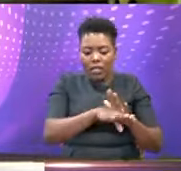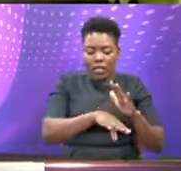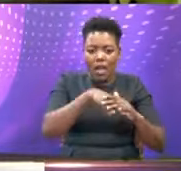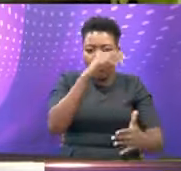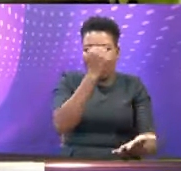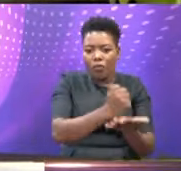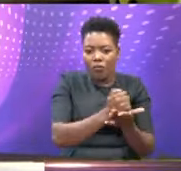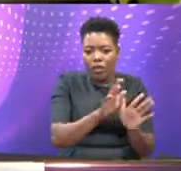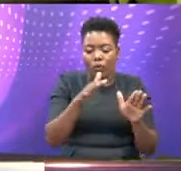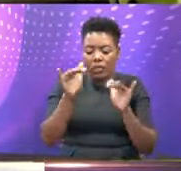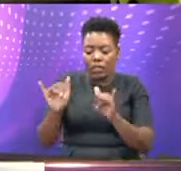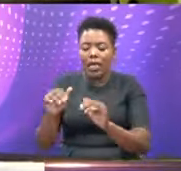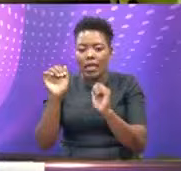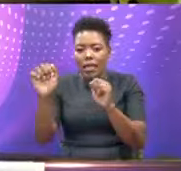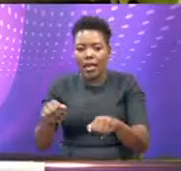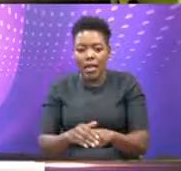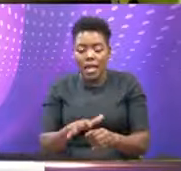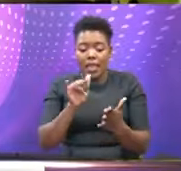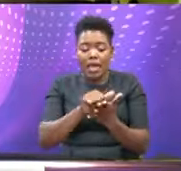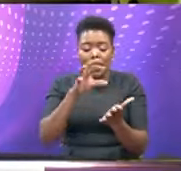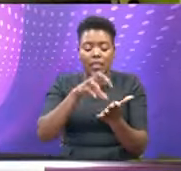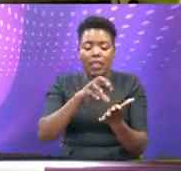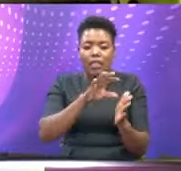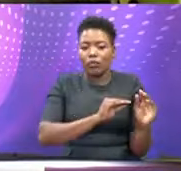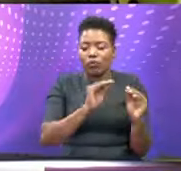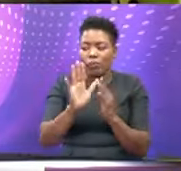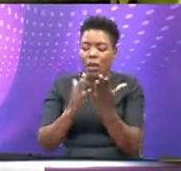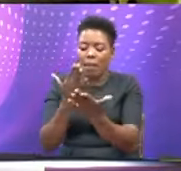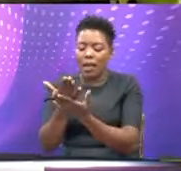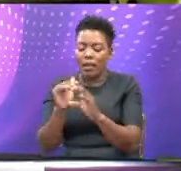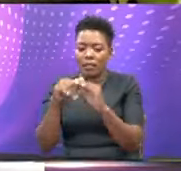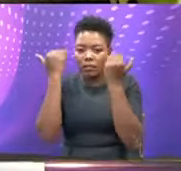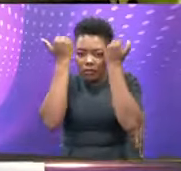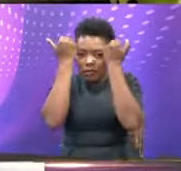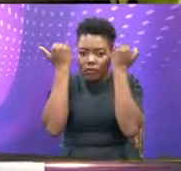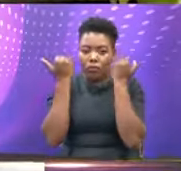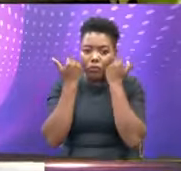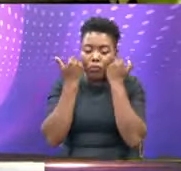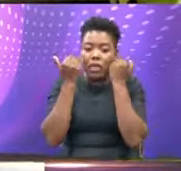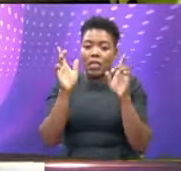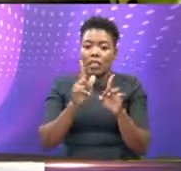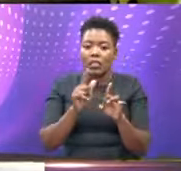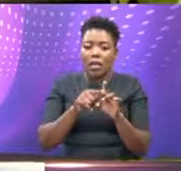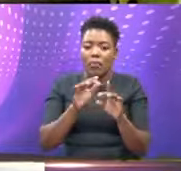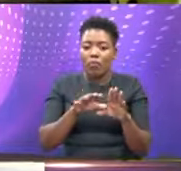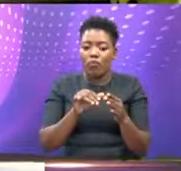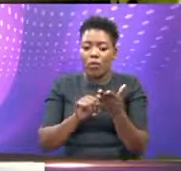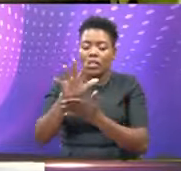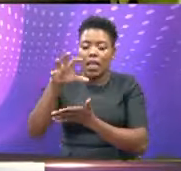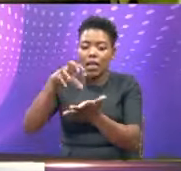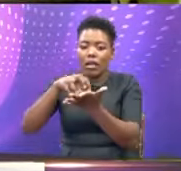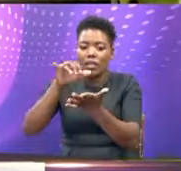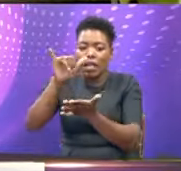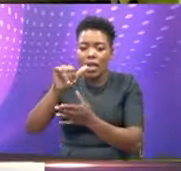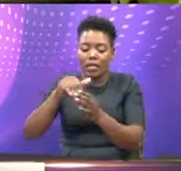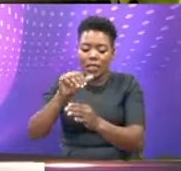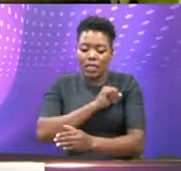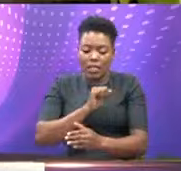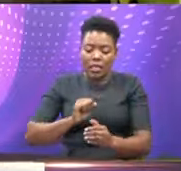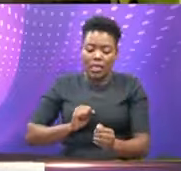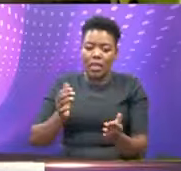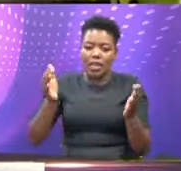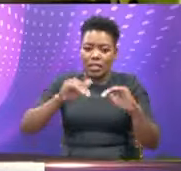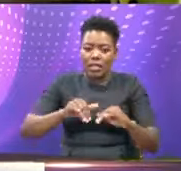apisi. Bura ma kamae ne ochwal ne od bura mar Senate juma mokalo bang' County Assembly